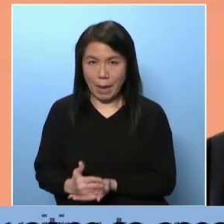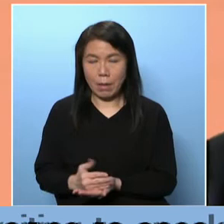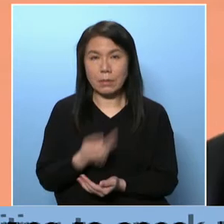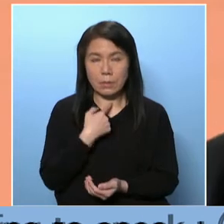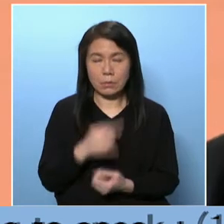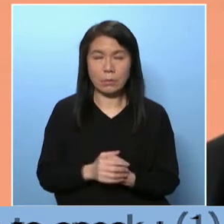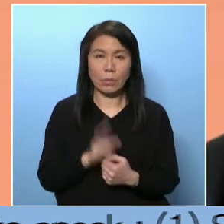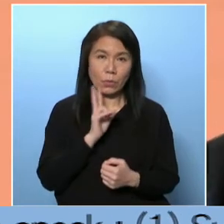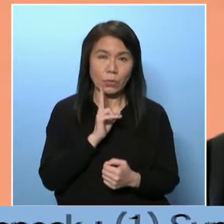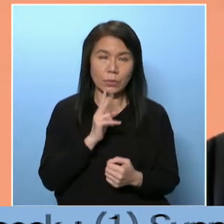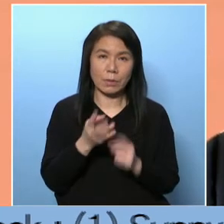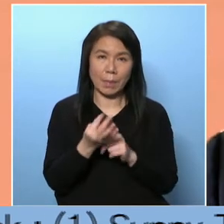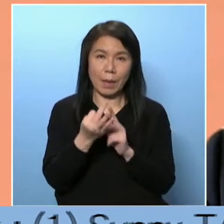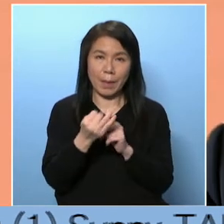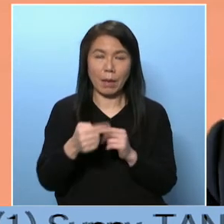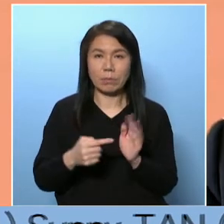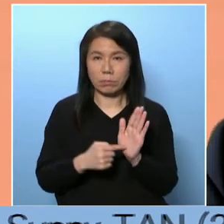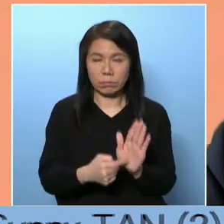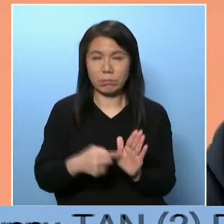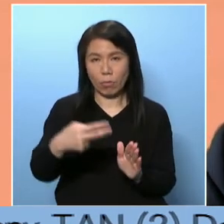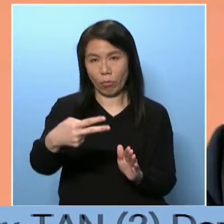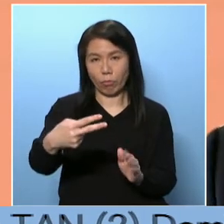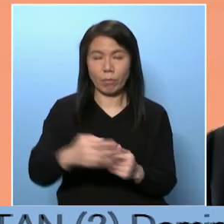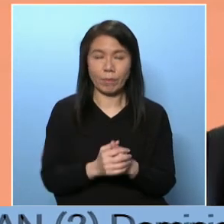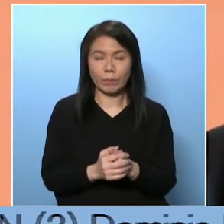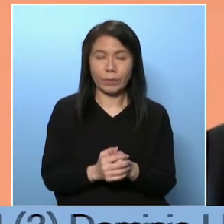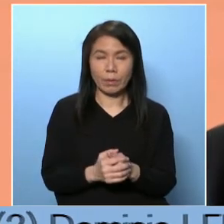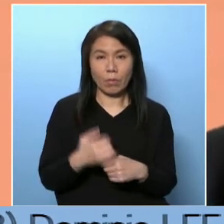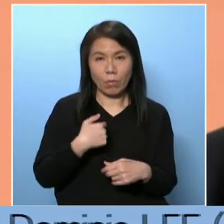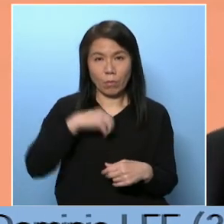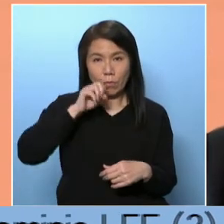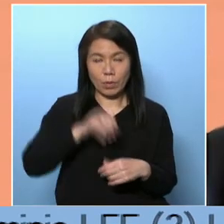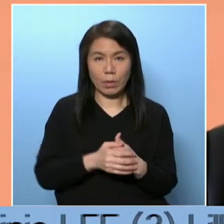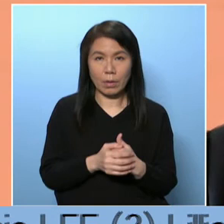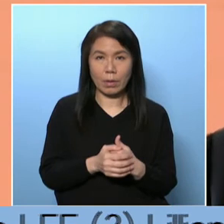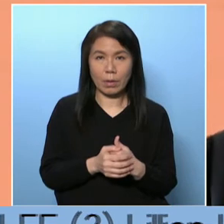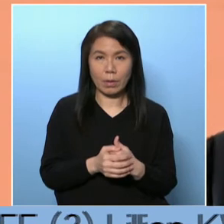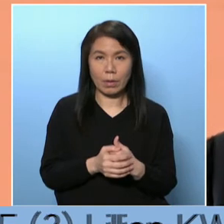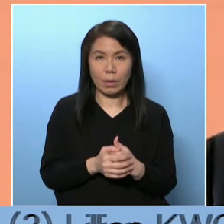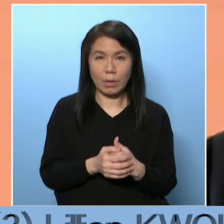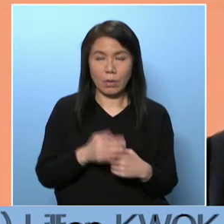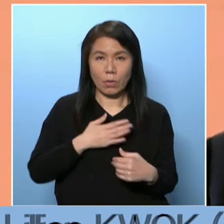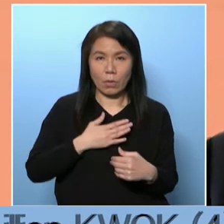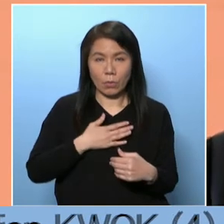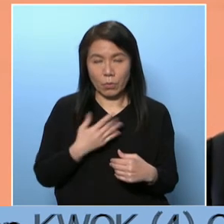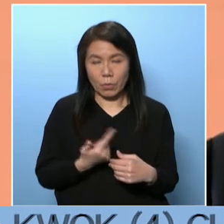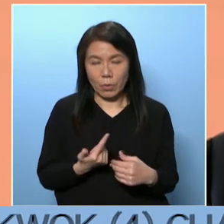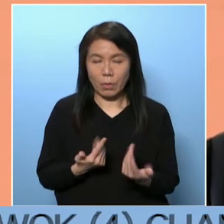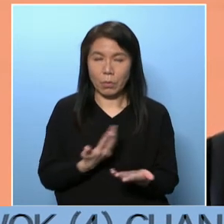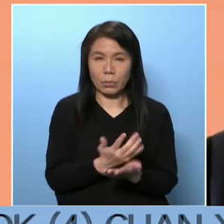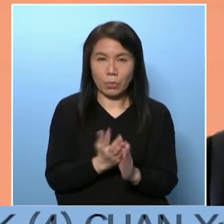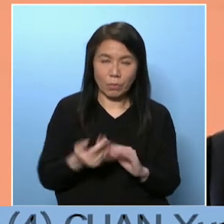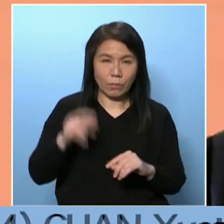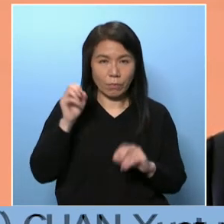the loopholes where they are needed? So these are just a few examples that I'd like to cite. we have been very